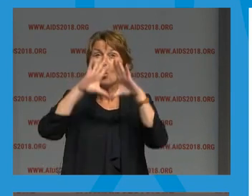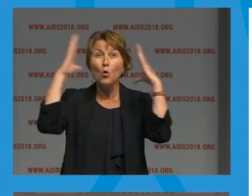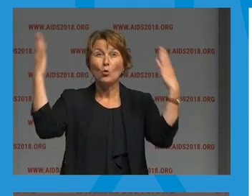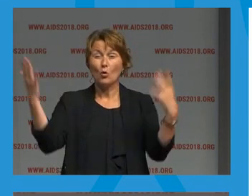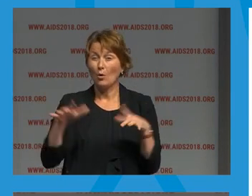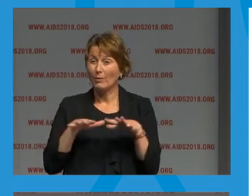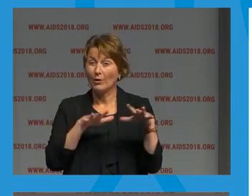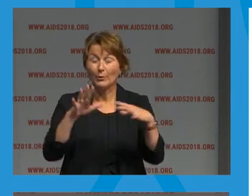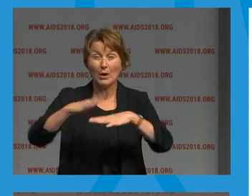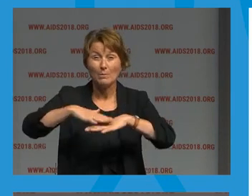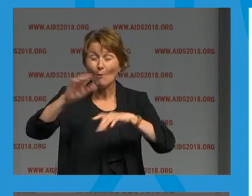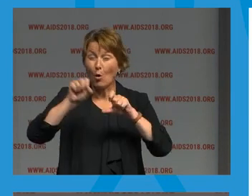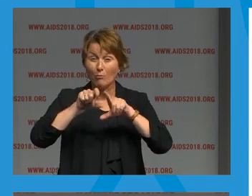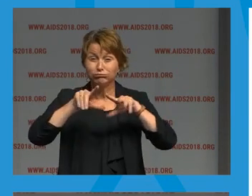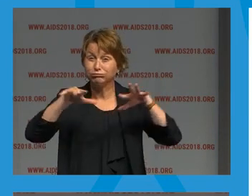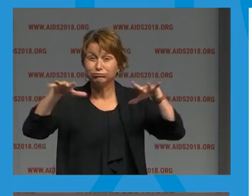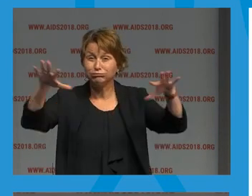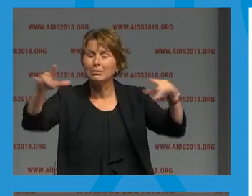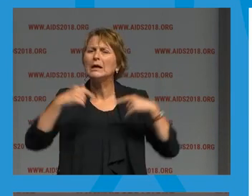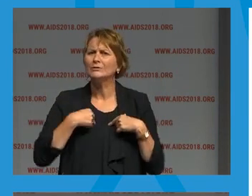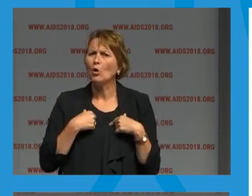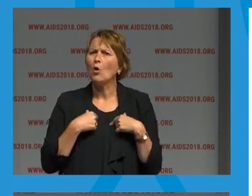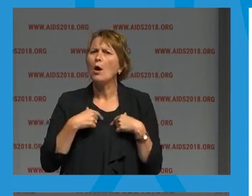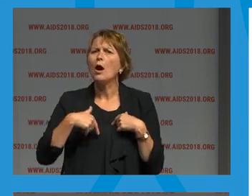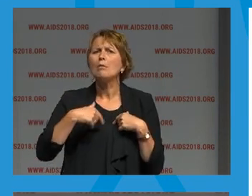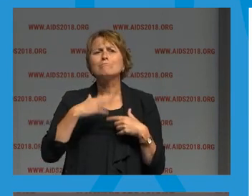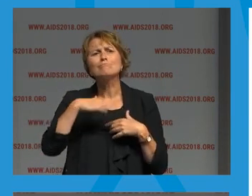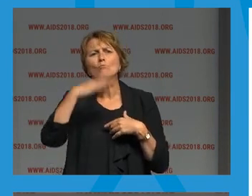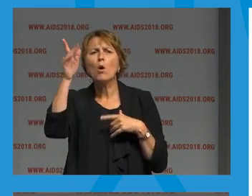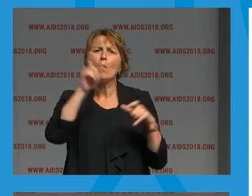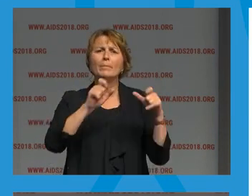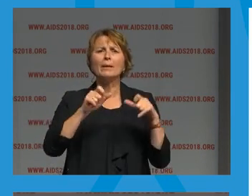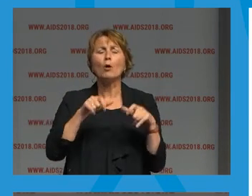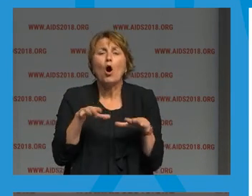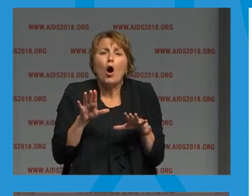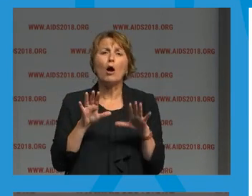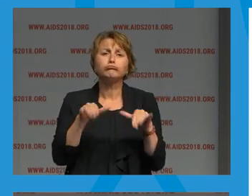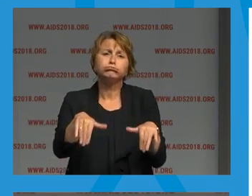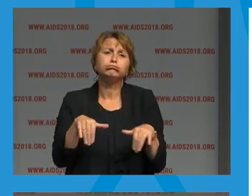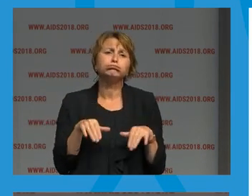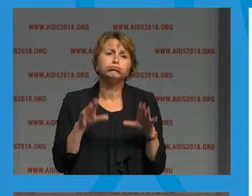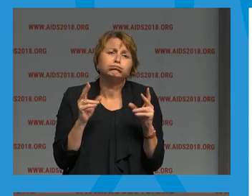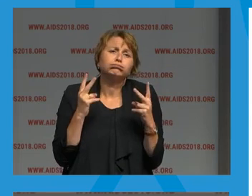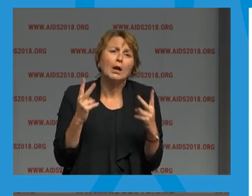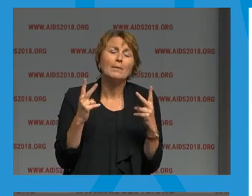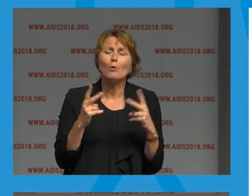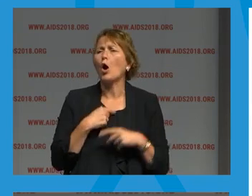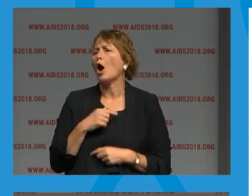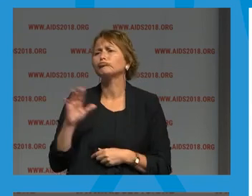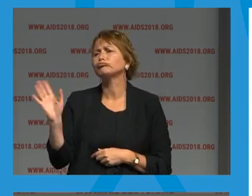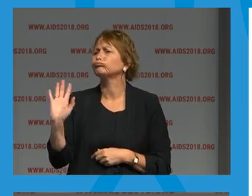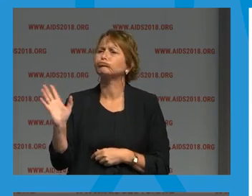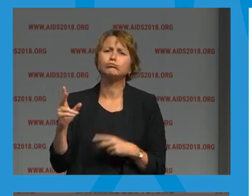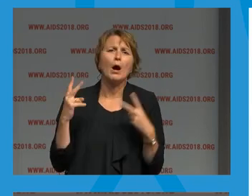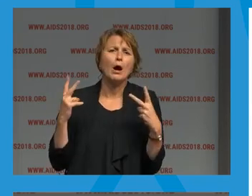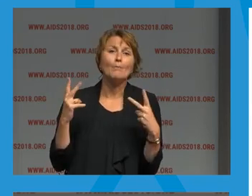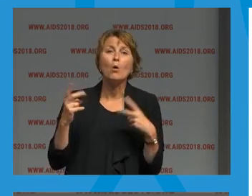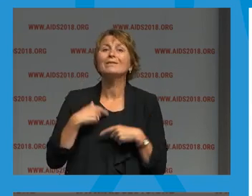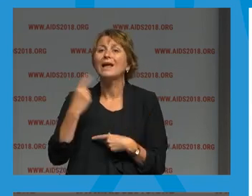there are many signs of growing complacency, persistent denial, and resurgent